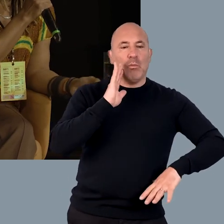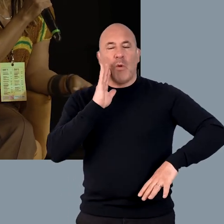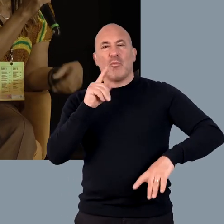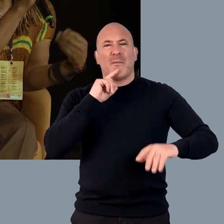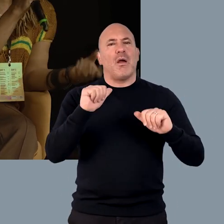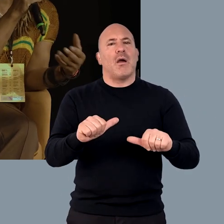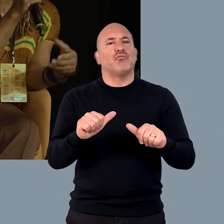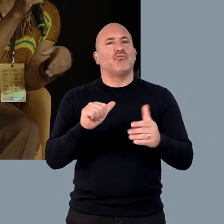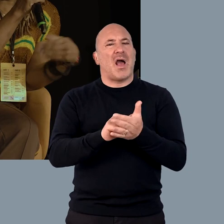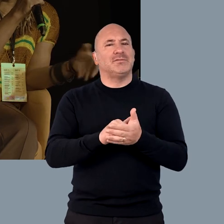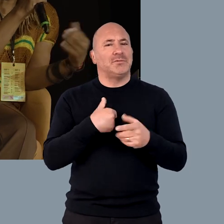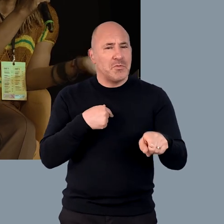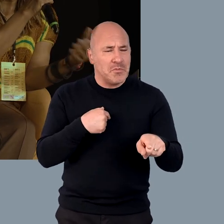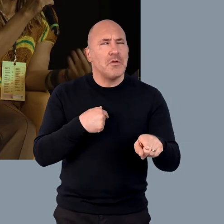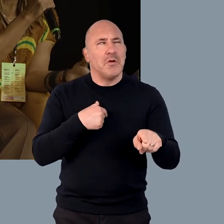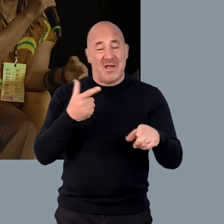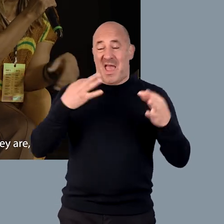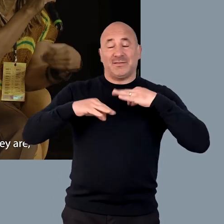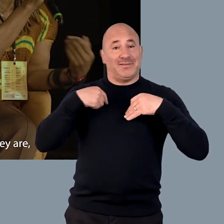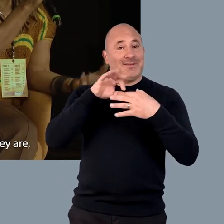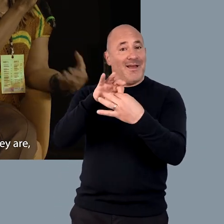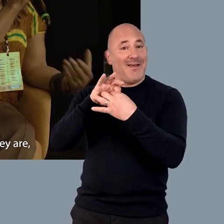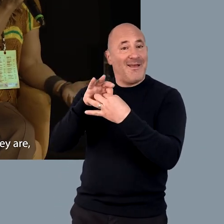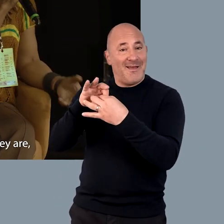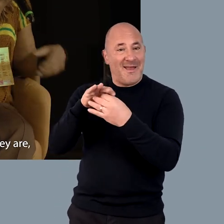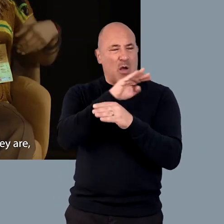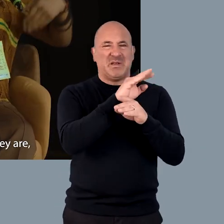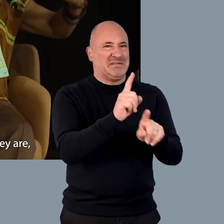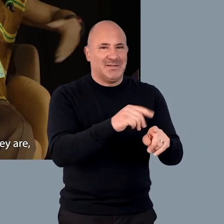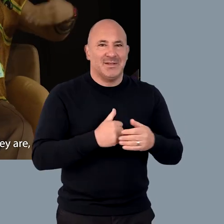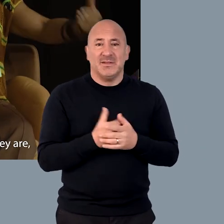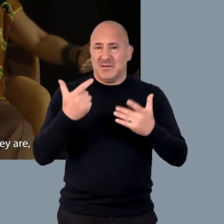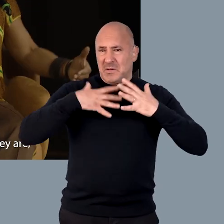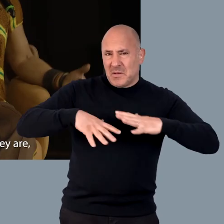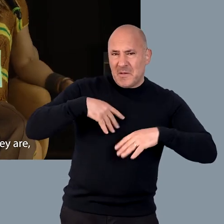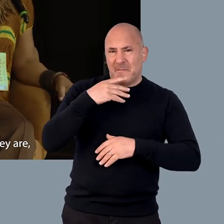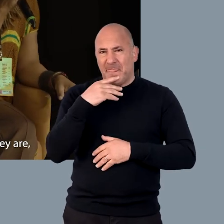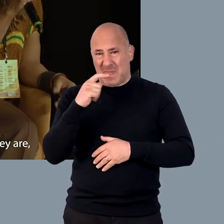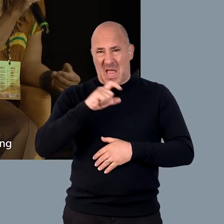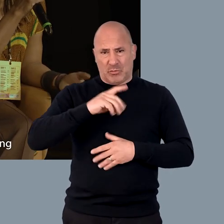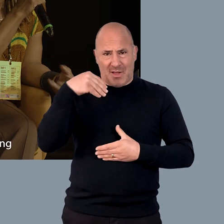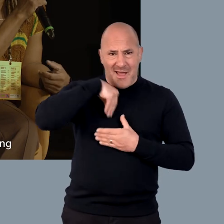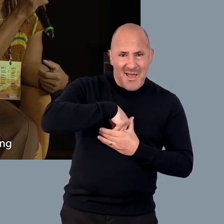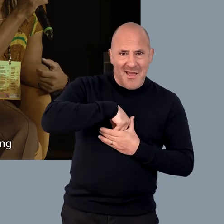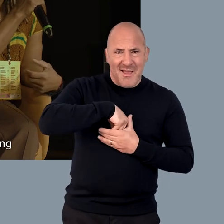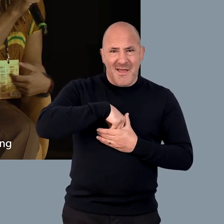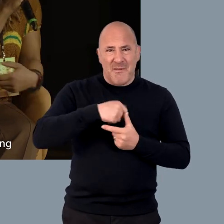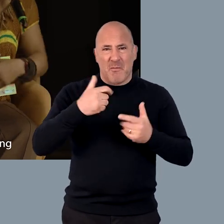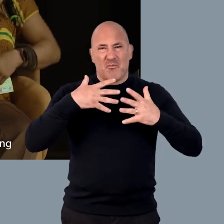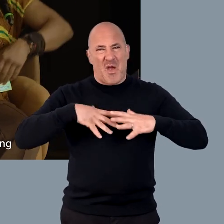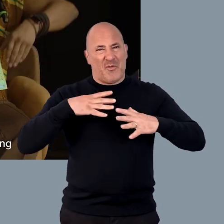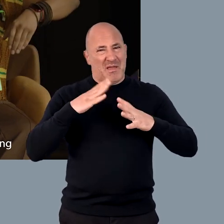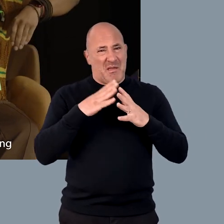runway in that. And that's how I work with actors. Sometimes they're wearing, they're kind of wearing the character that they are. And sometimes they're wearing